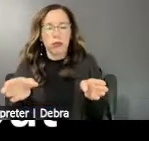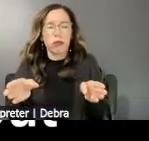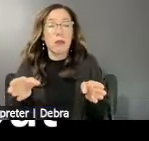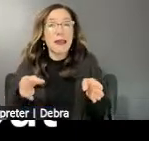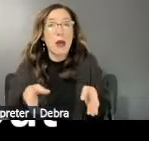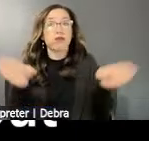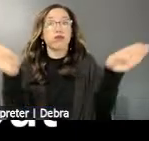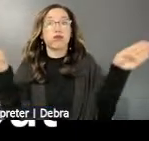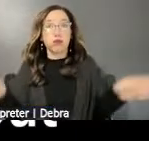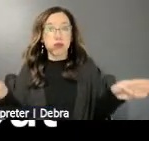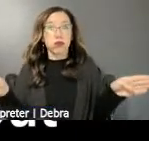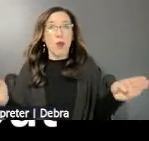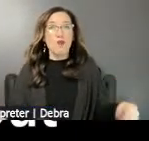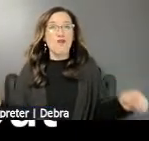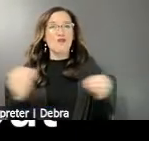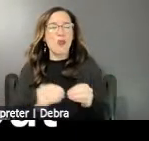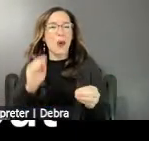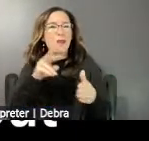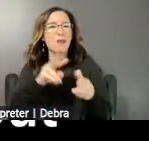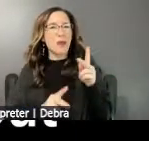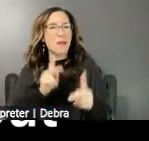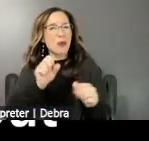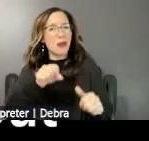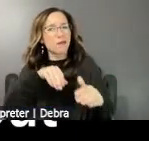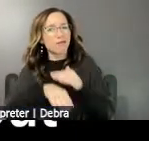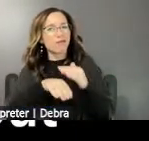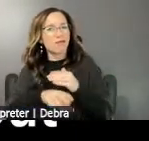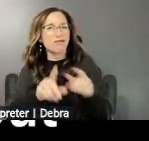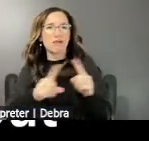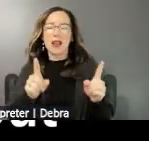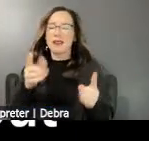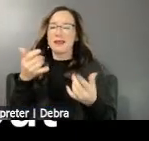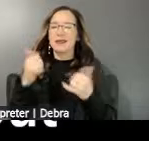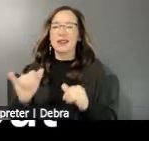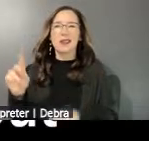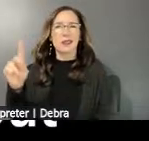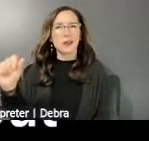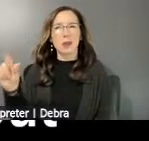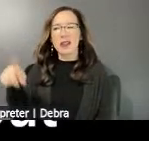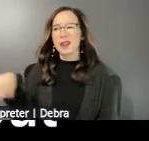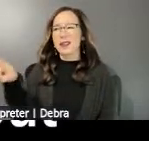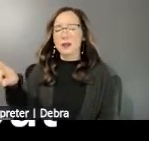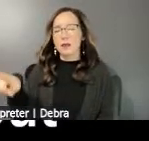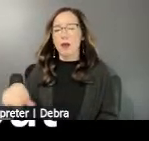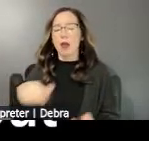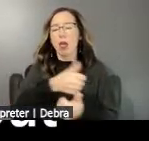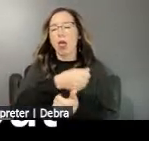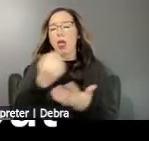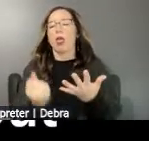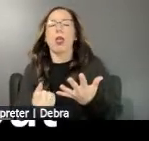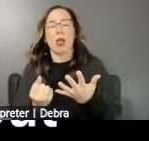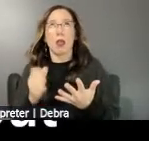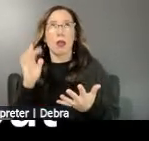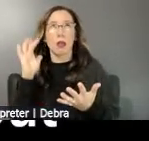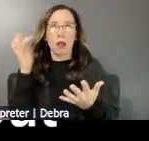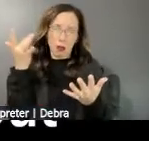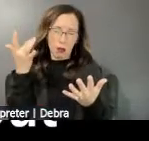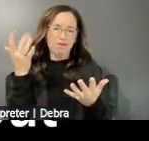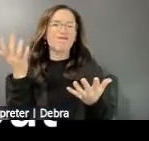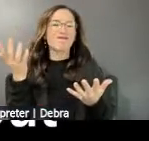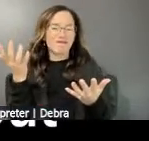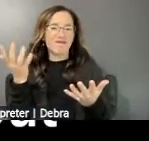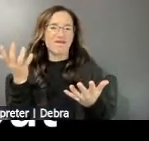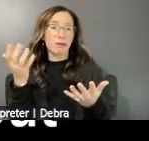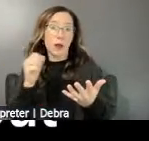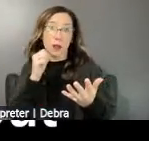with disabilities, accessibility still is deprioritized. It's treated as a pain, and it's not